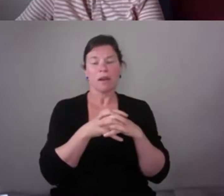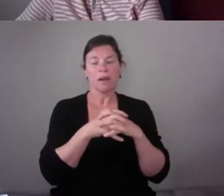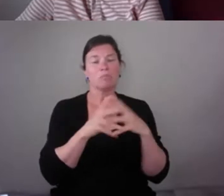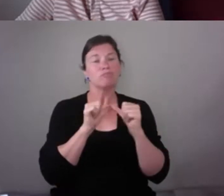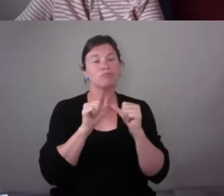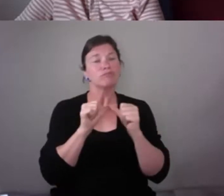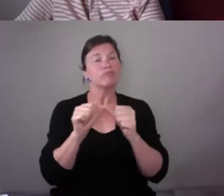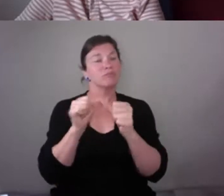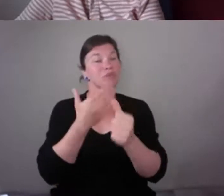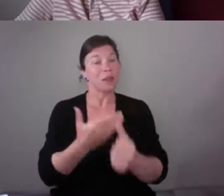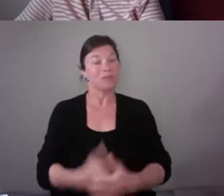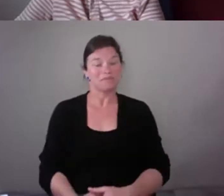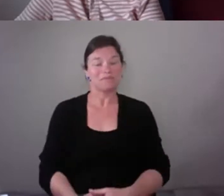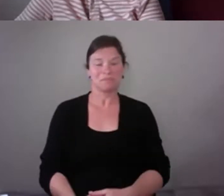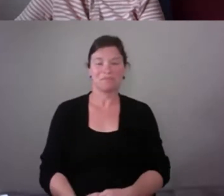going well.